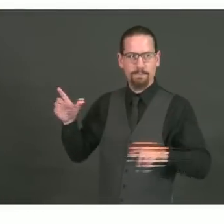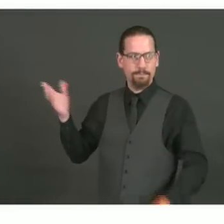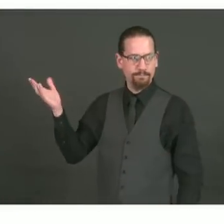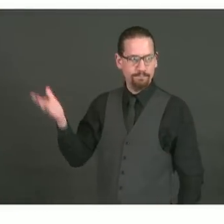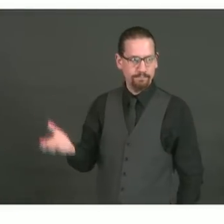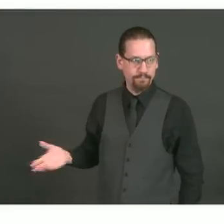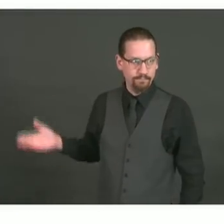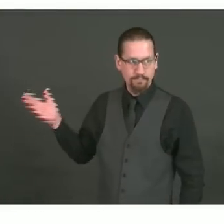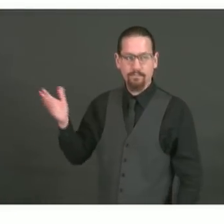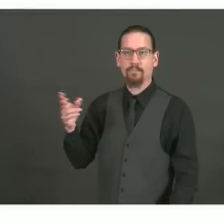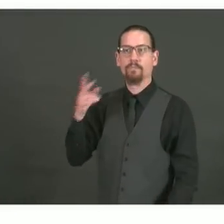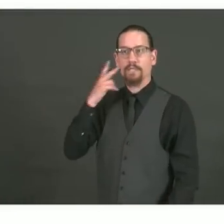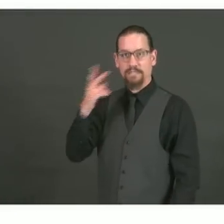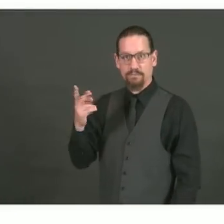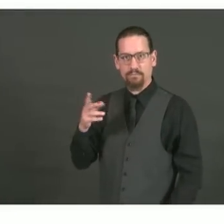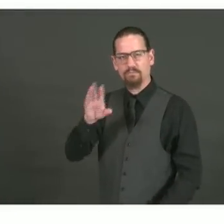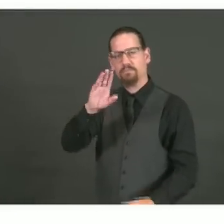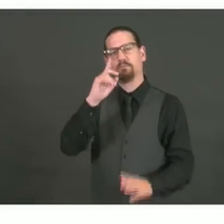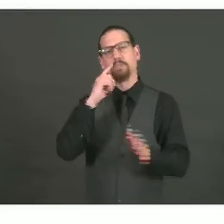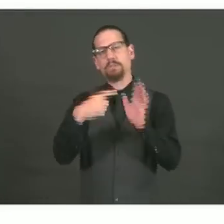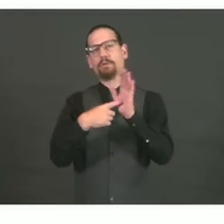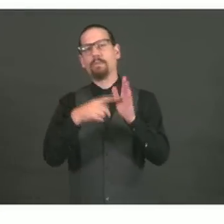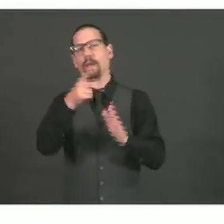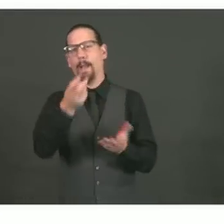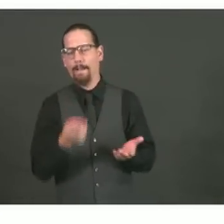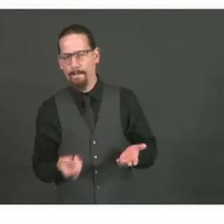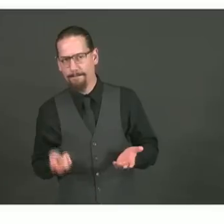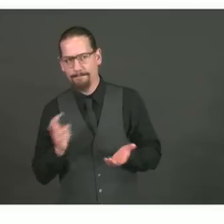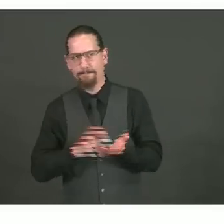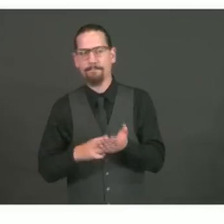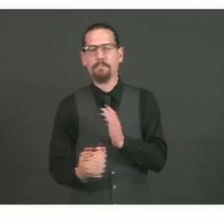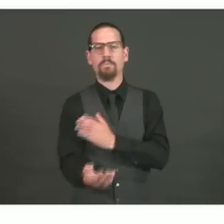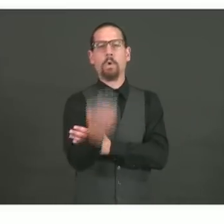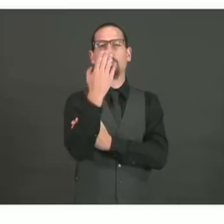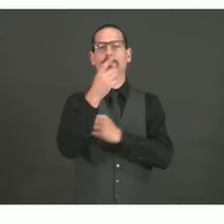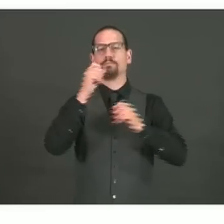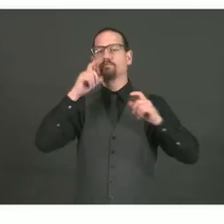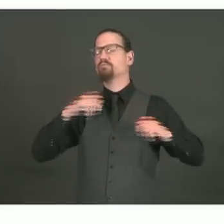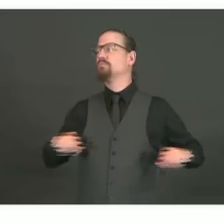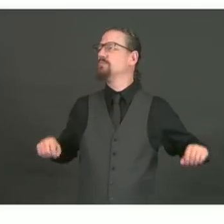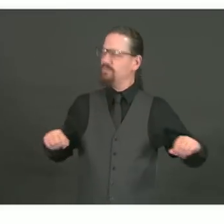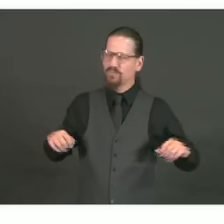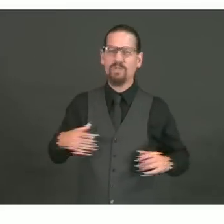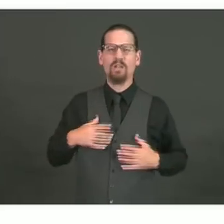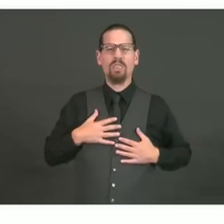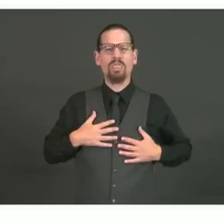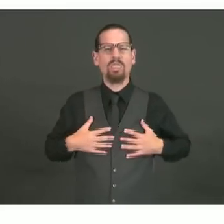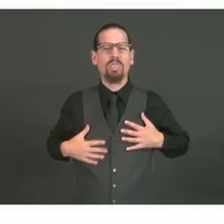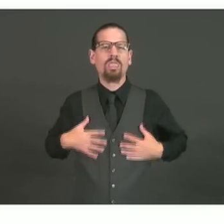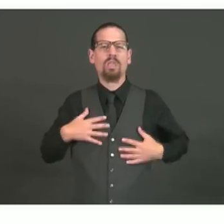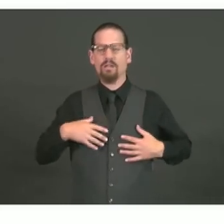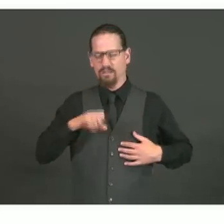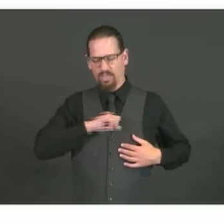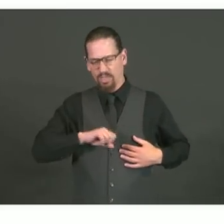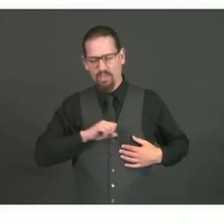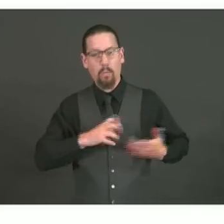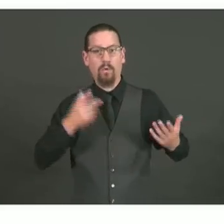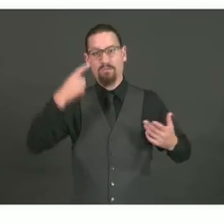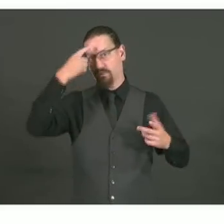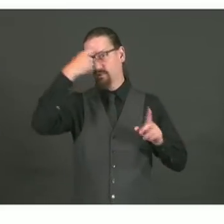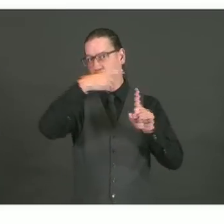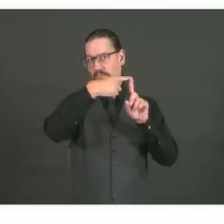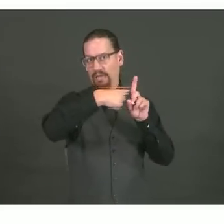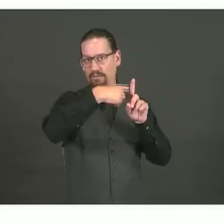So if you wake up tomorrow and you feel sick, you have a cough, fever, chills, headache, sore throat,